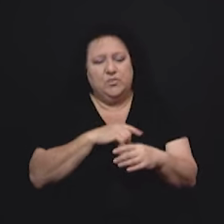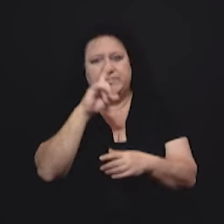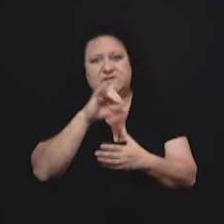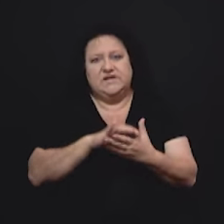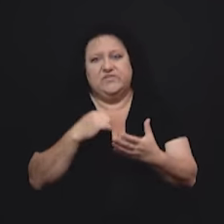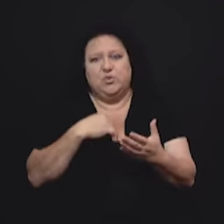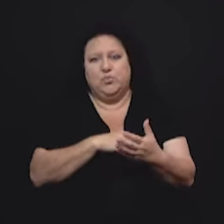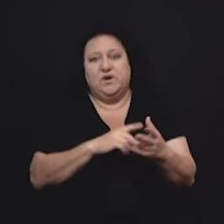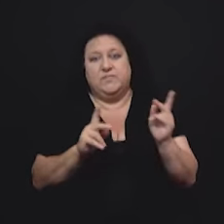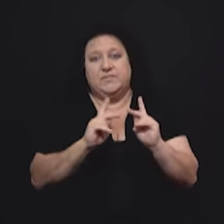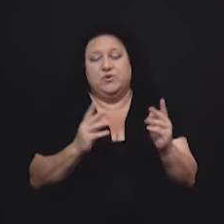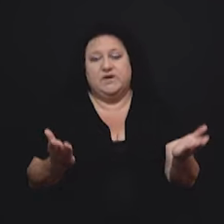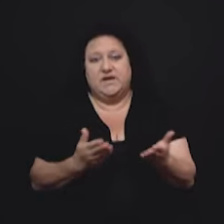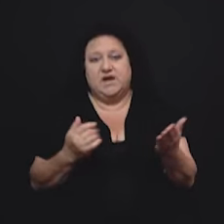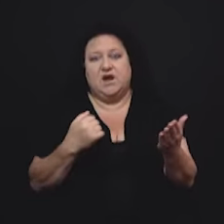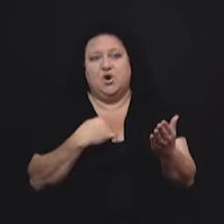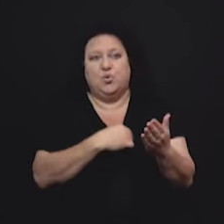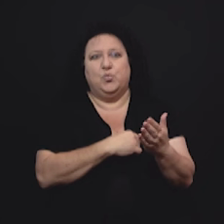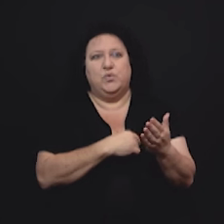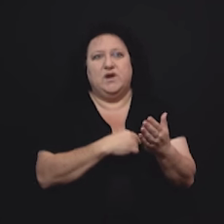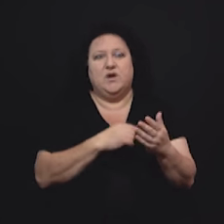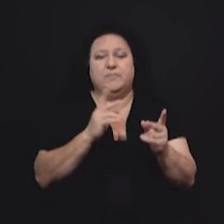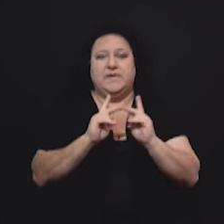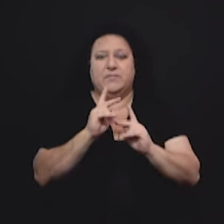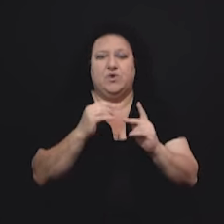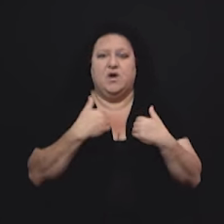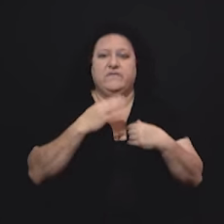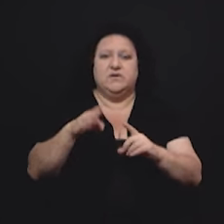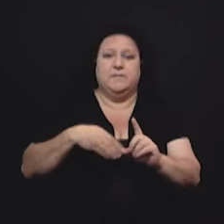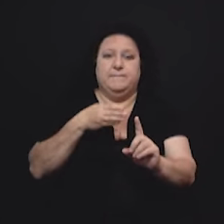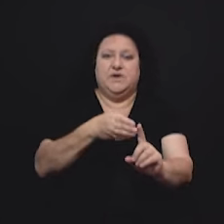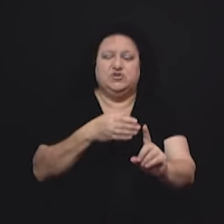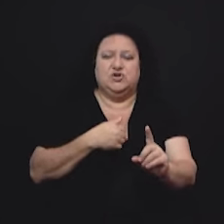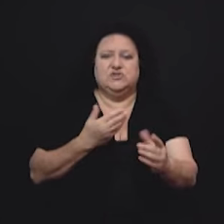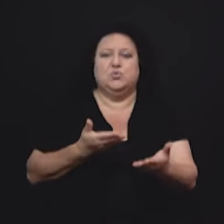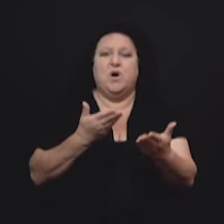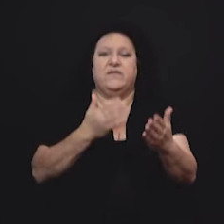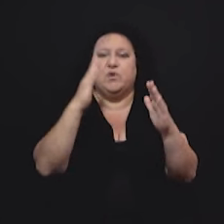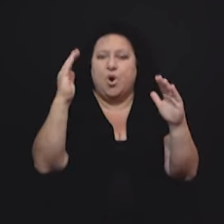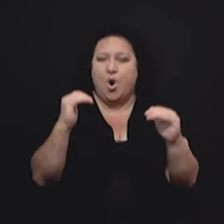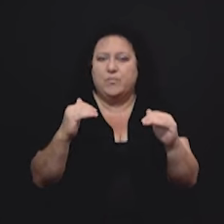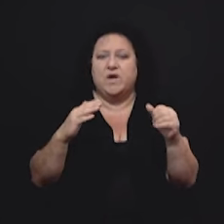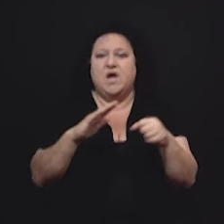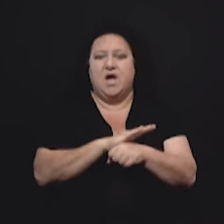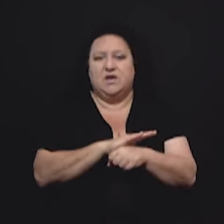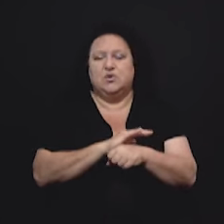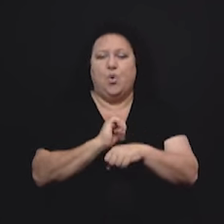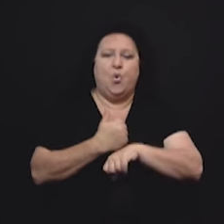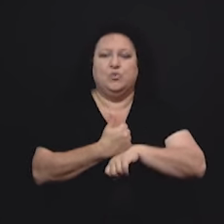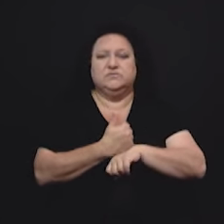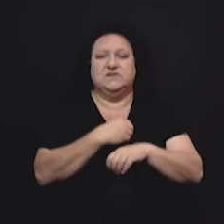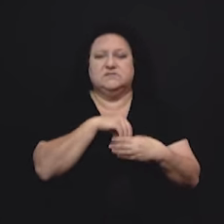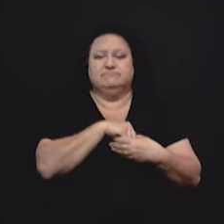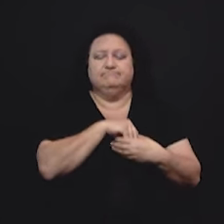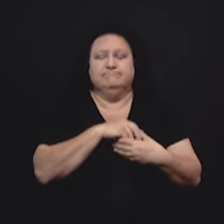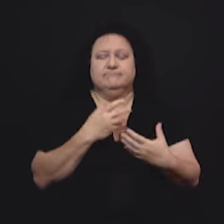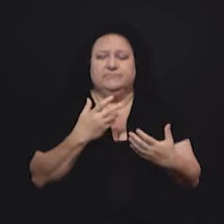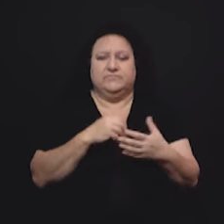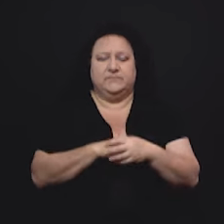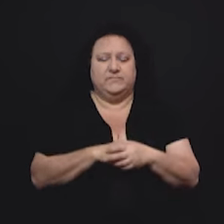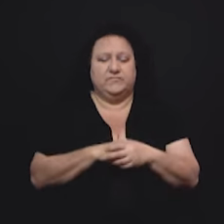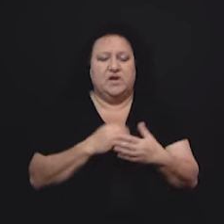to bring hope and wholeness through Christ. And so for the next few minutes, I just want us to look at what it means on the second part of our mission statement, to